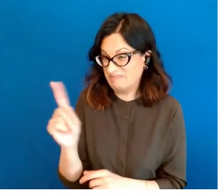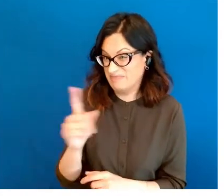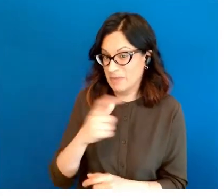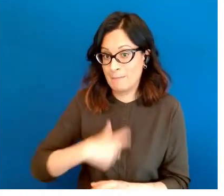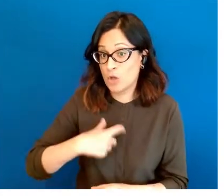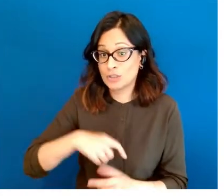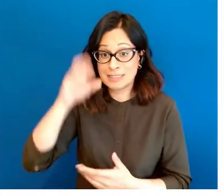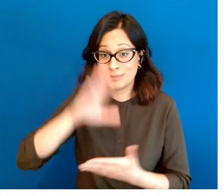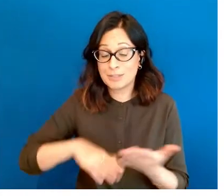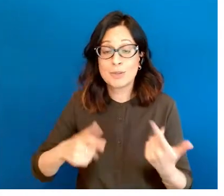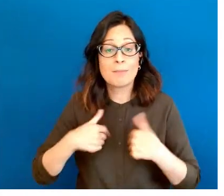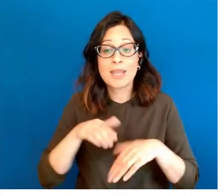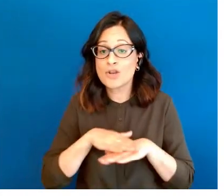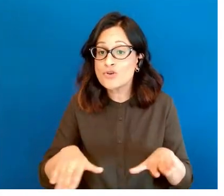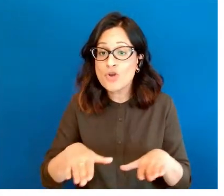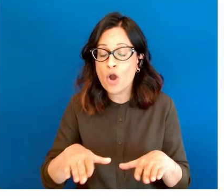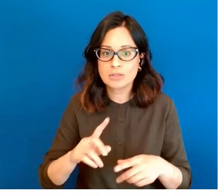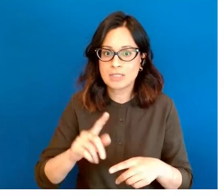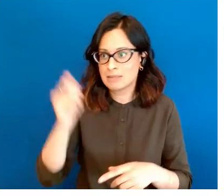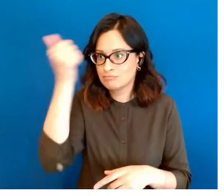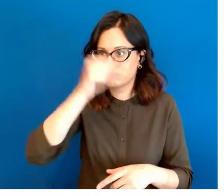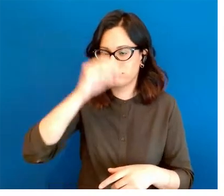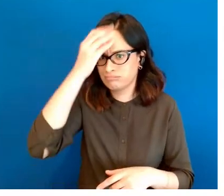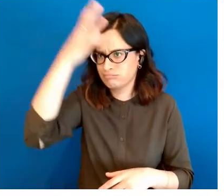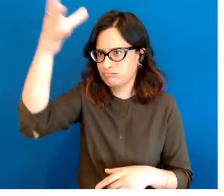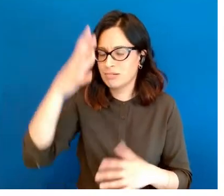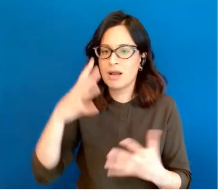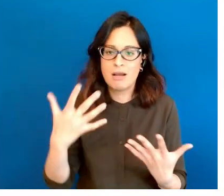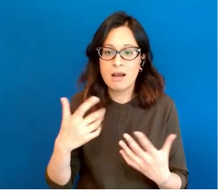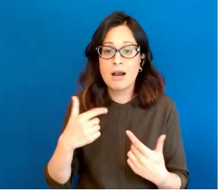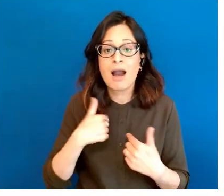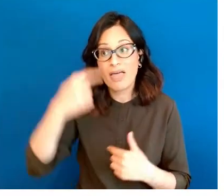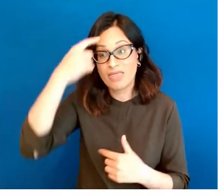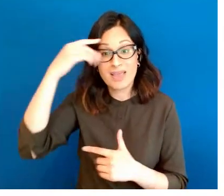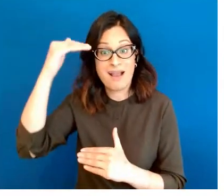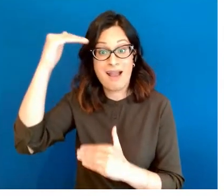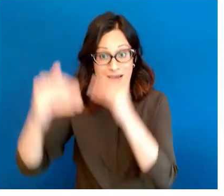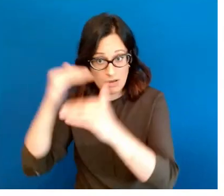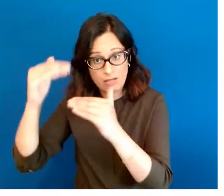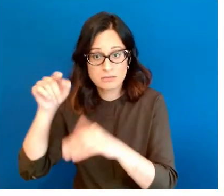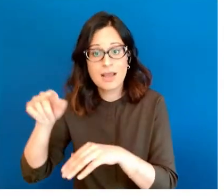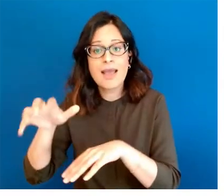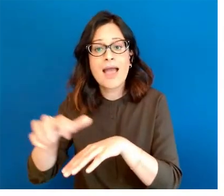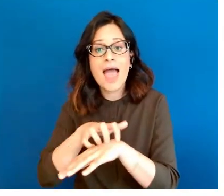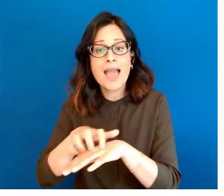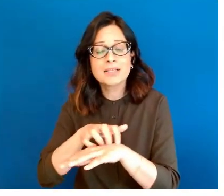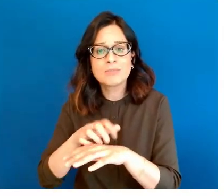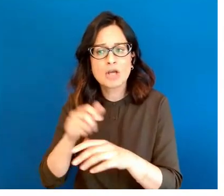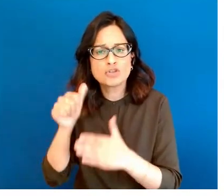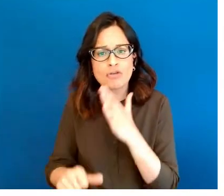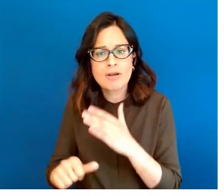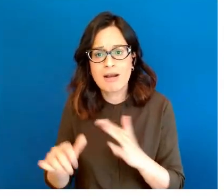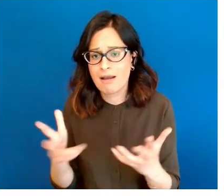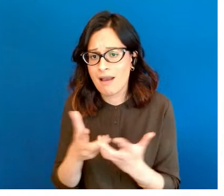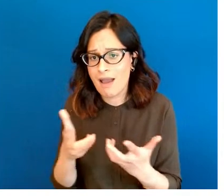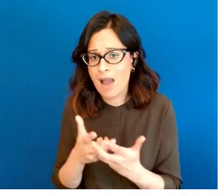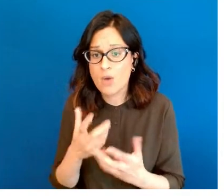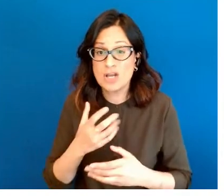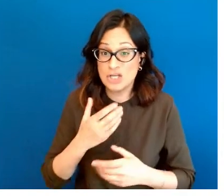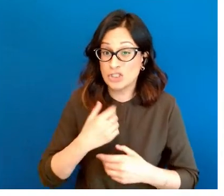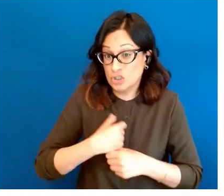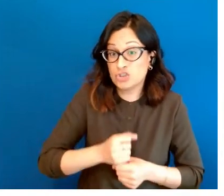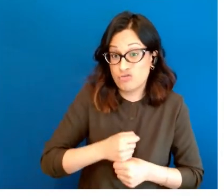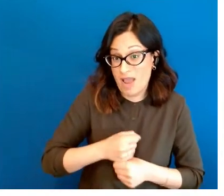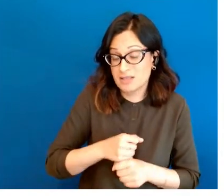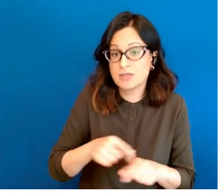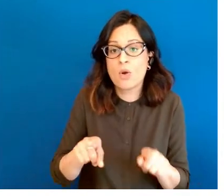an eczema expert or a dermatologist, my feeling is in adults, eczema is most importantly triggered by stress and